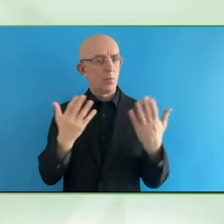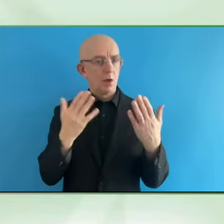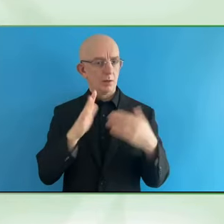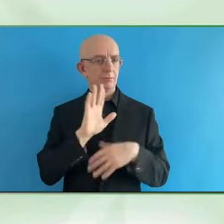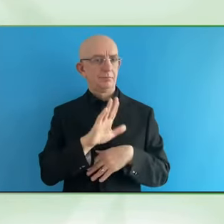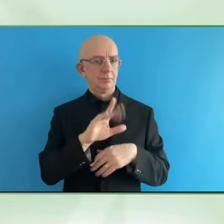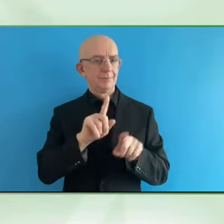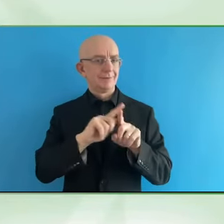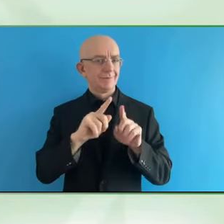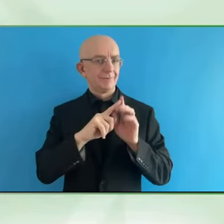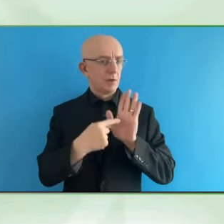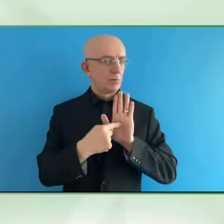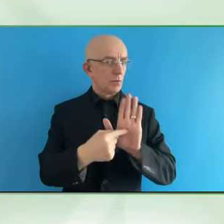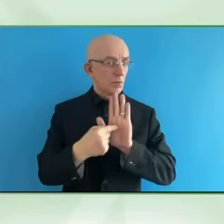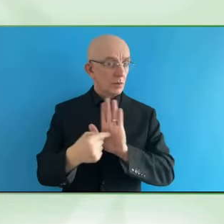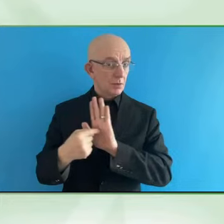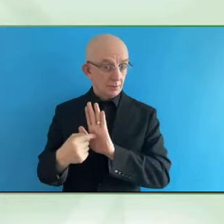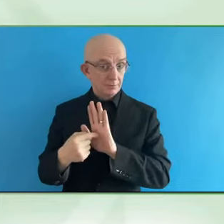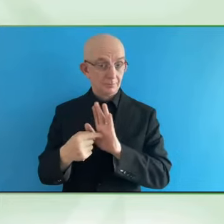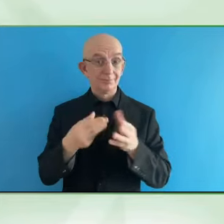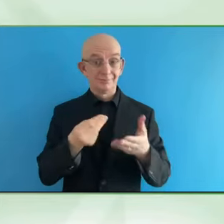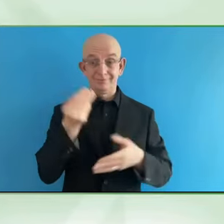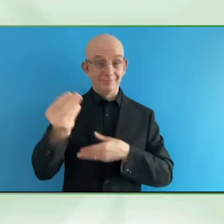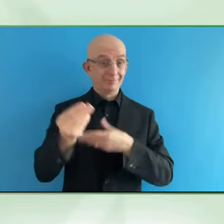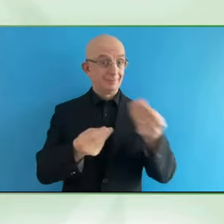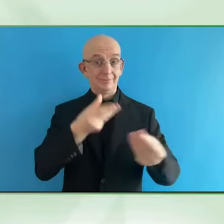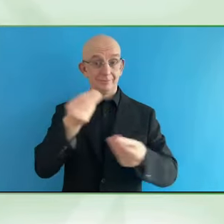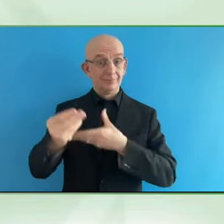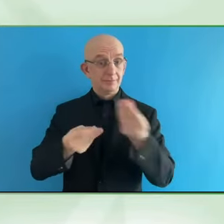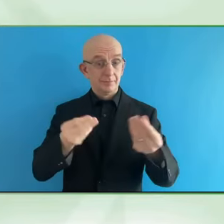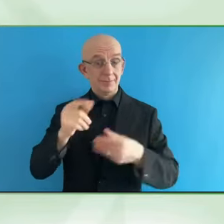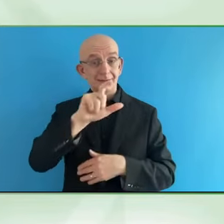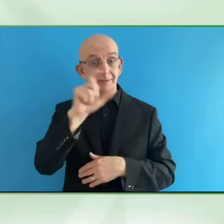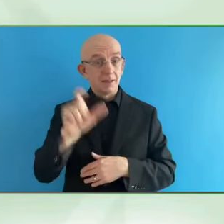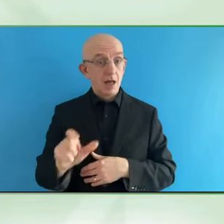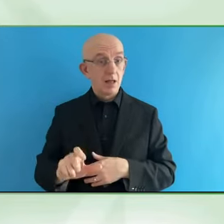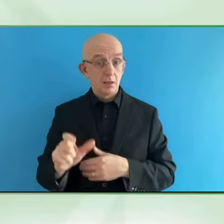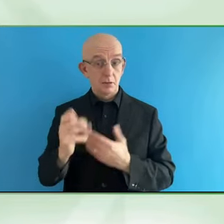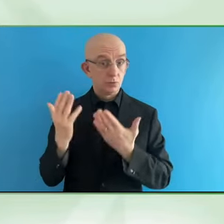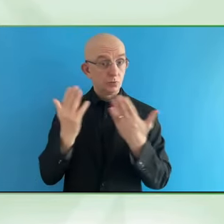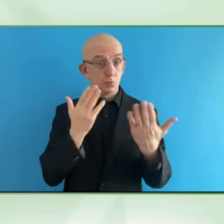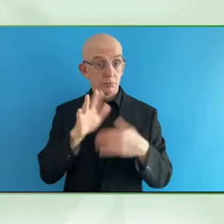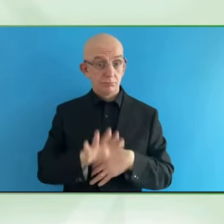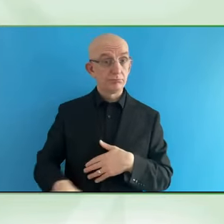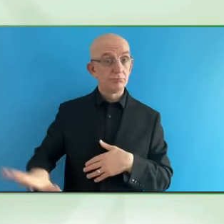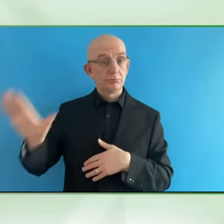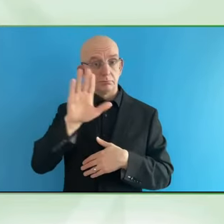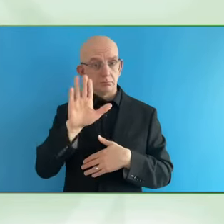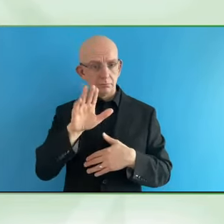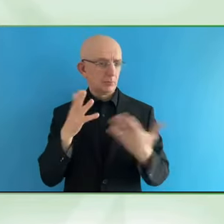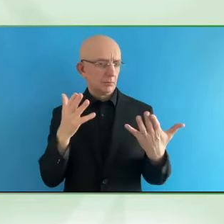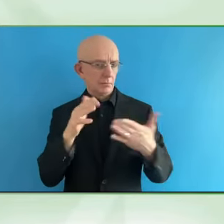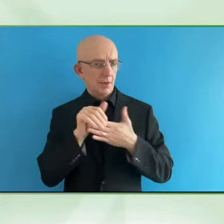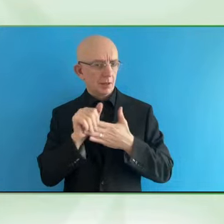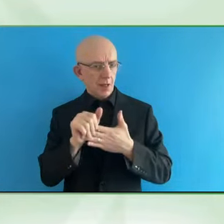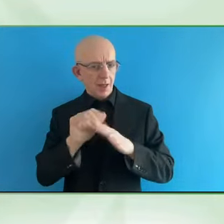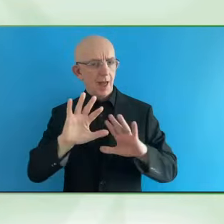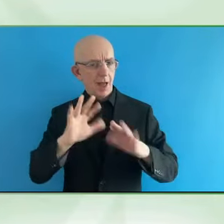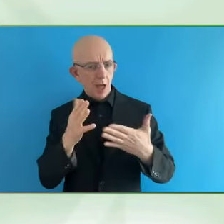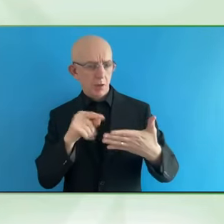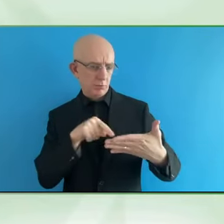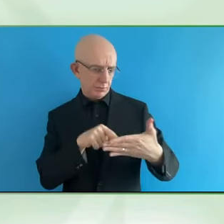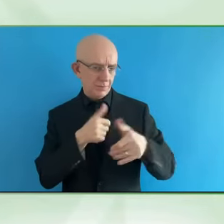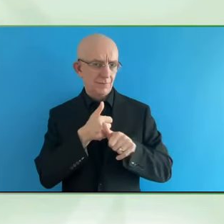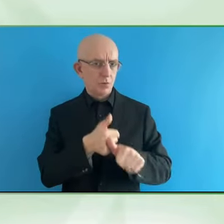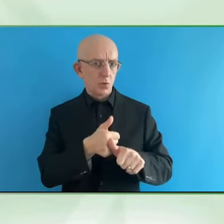for assigning teachers and school staff, a schedule to identify